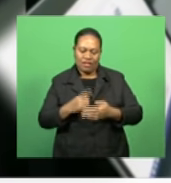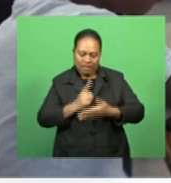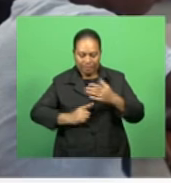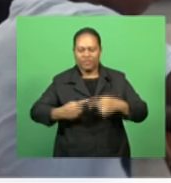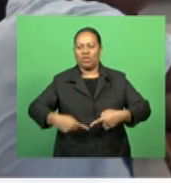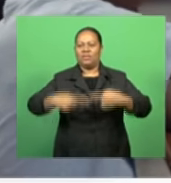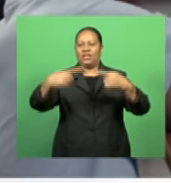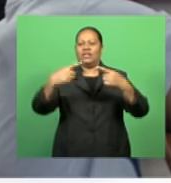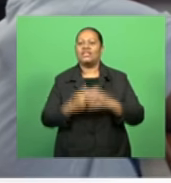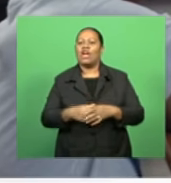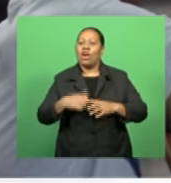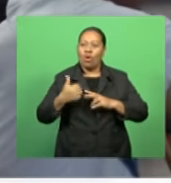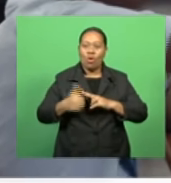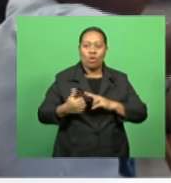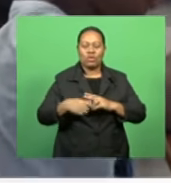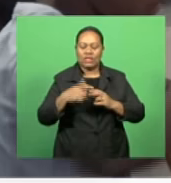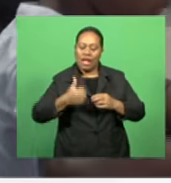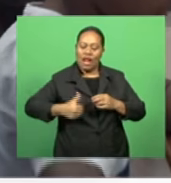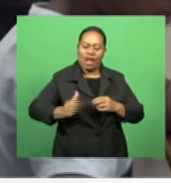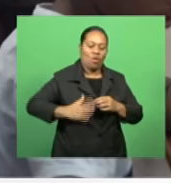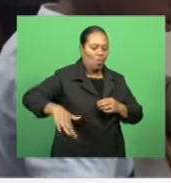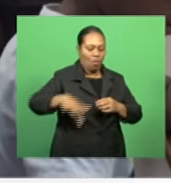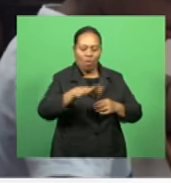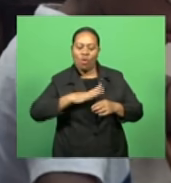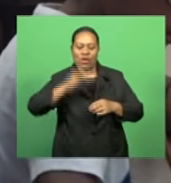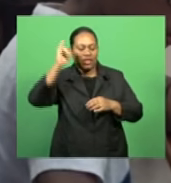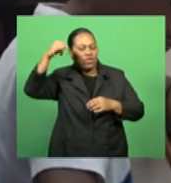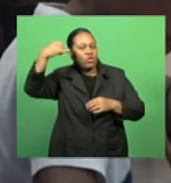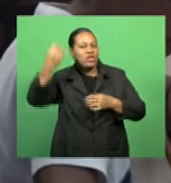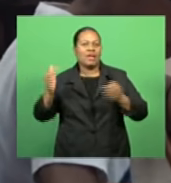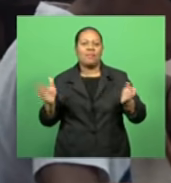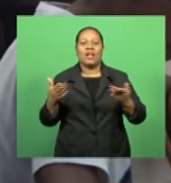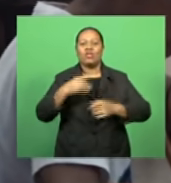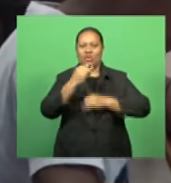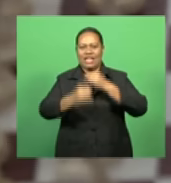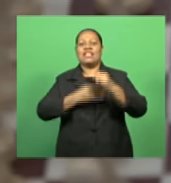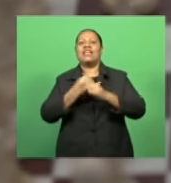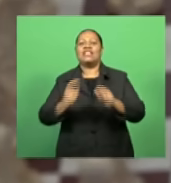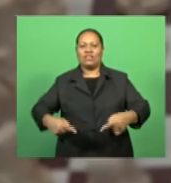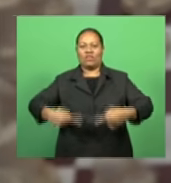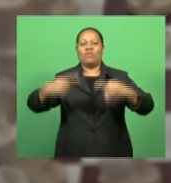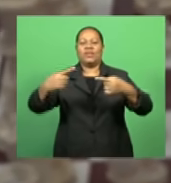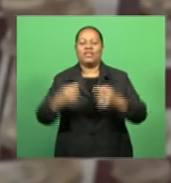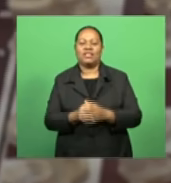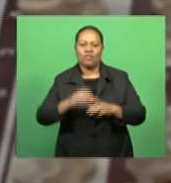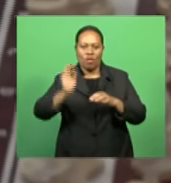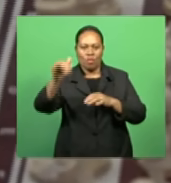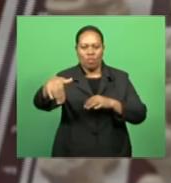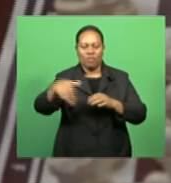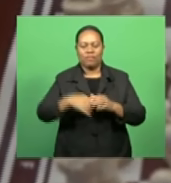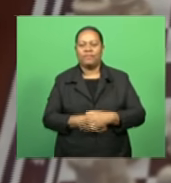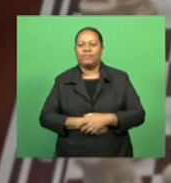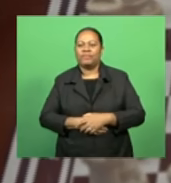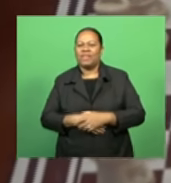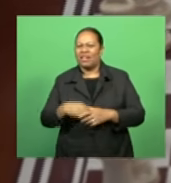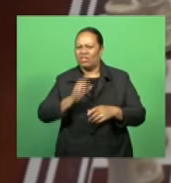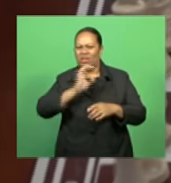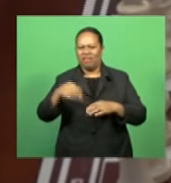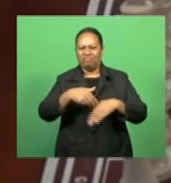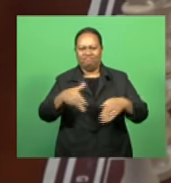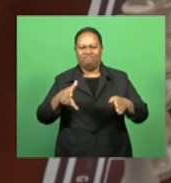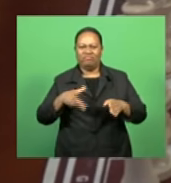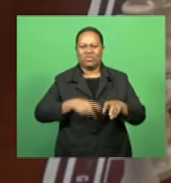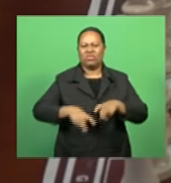says this will also allow all junior players to experience international competitions from their homes without incurring any